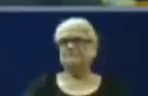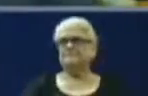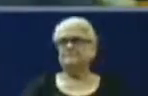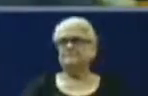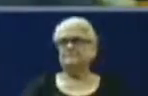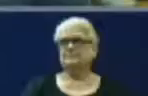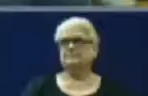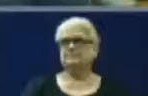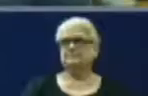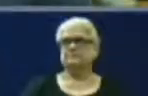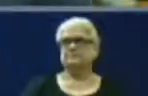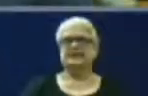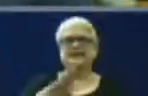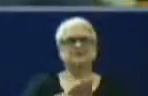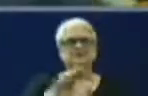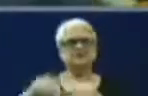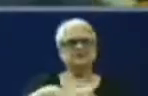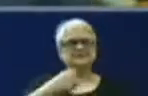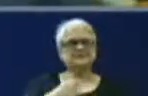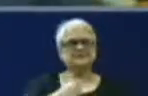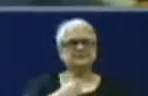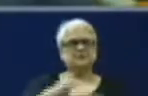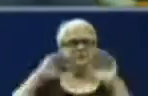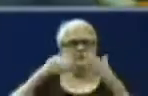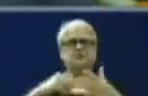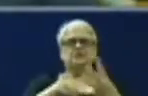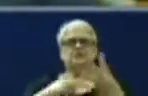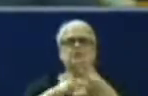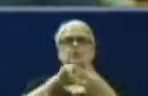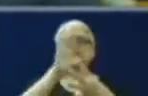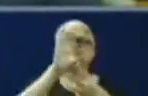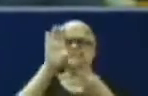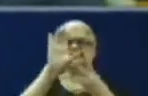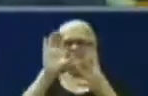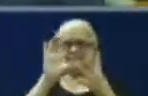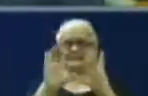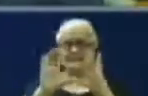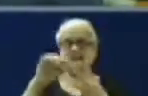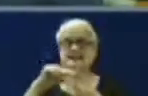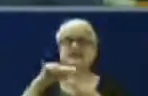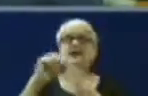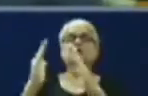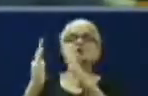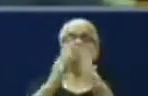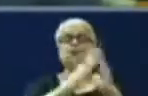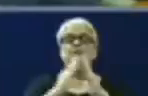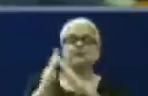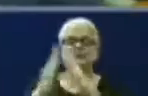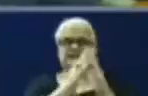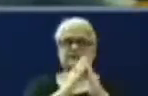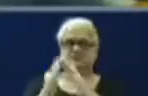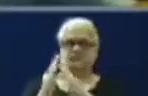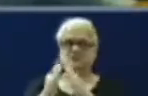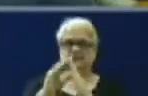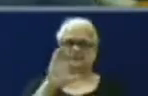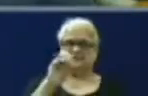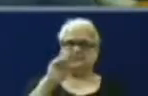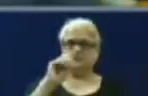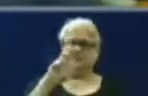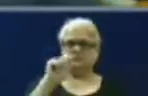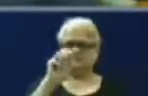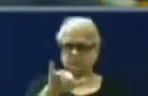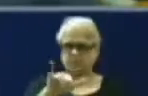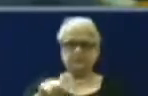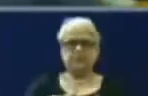focusing on, for our school this year, we're focusing on what we call the four C's. We're focusing on community, so continuing to develop that community